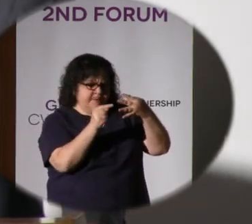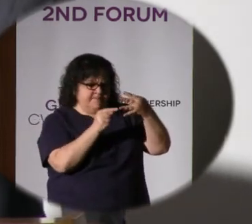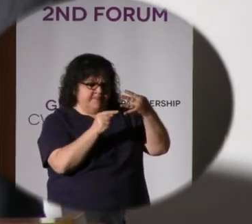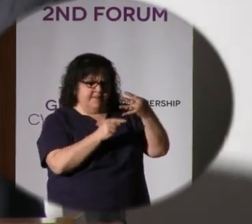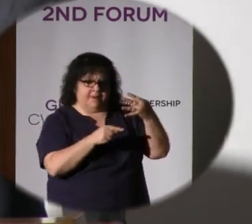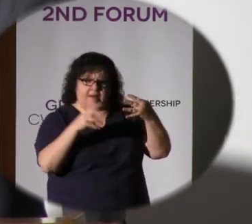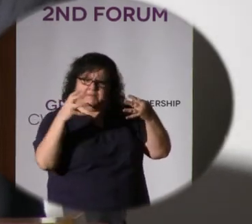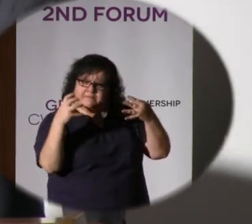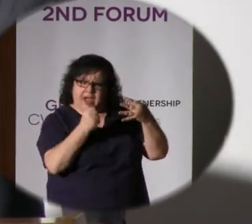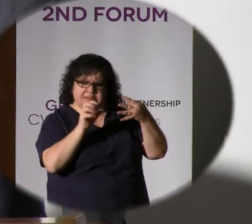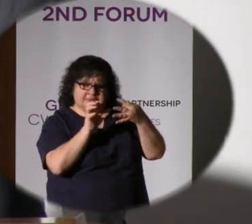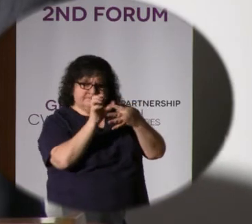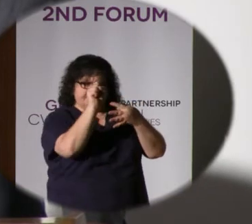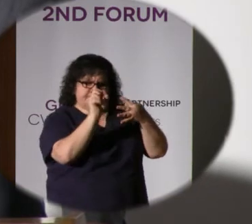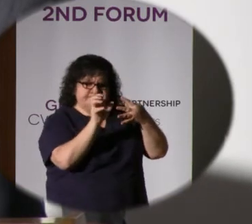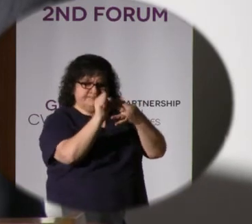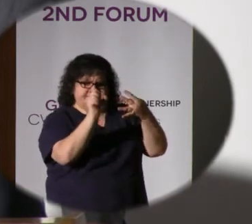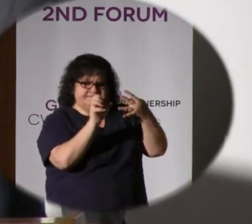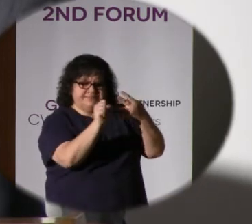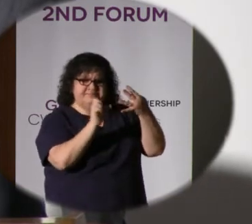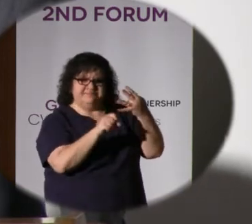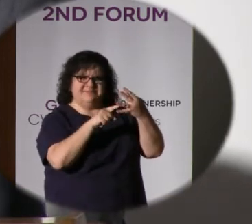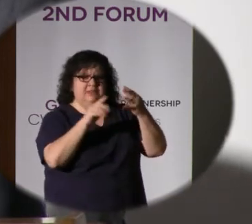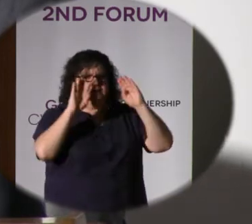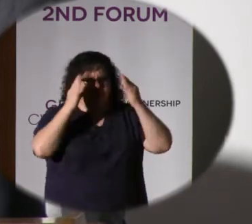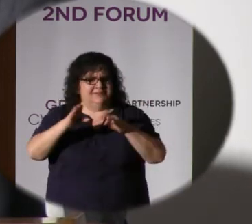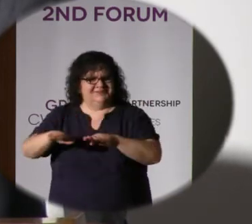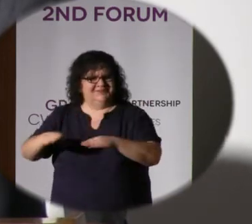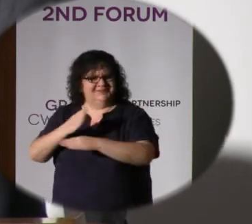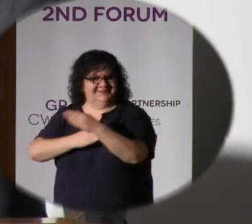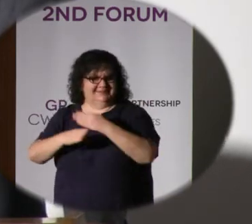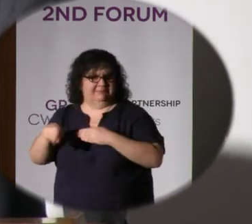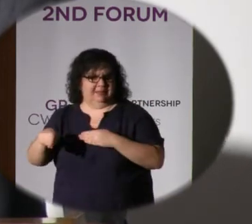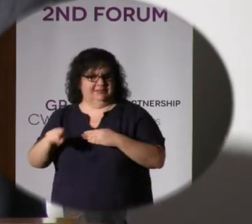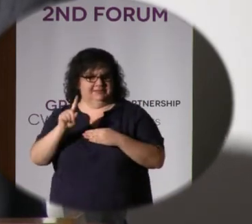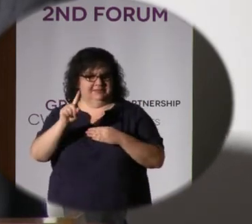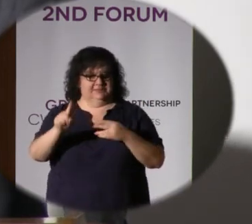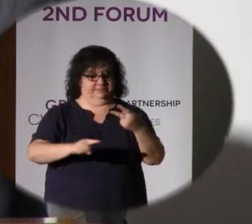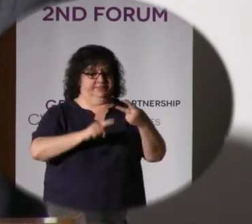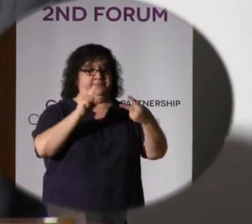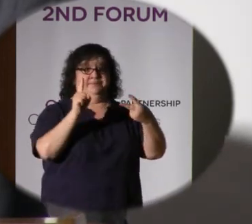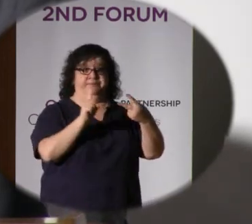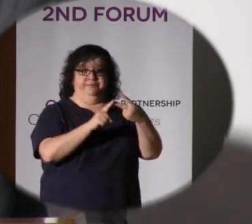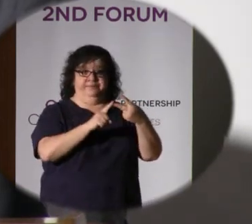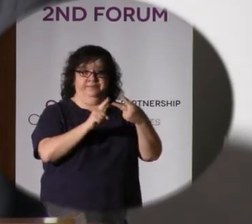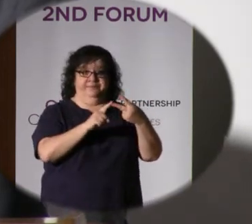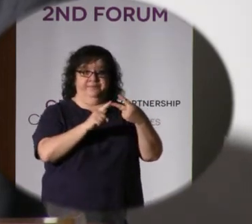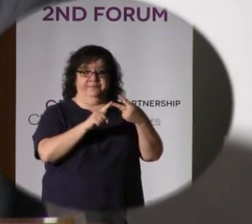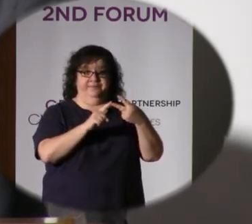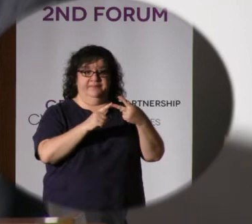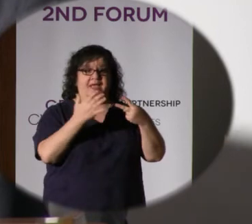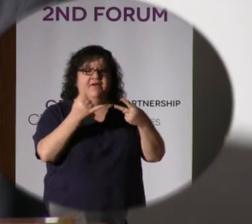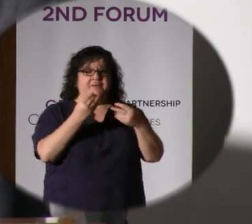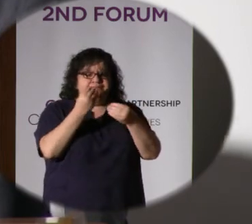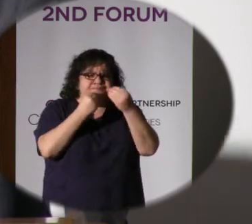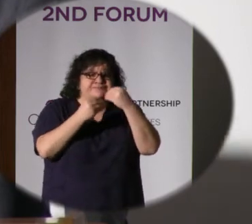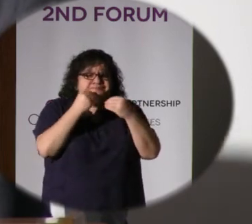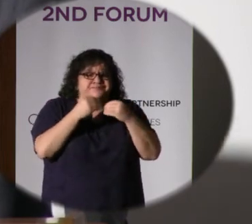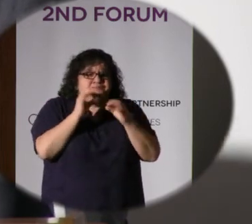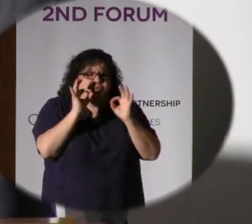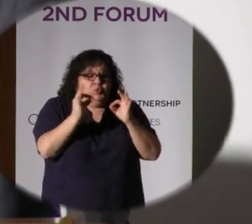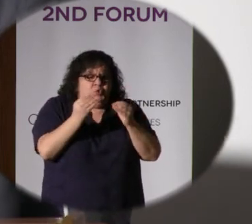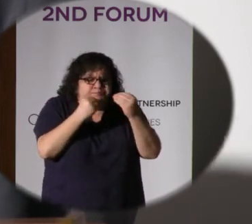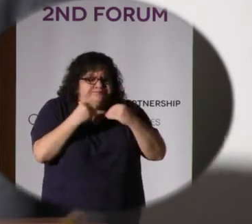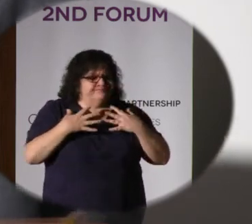Second, the Nutrition Task Force, in turn, has conducted the first global survey on nutrition activities